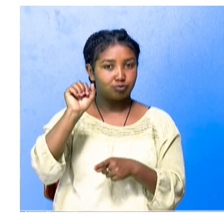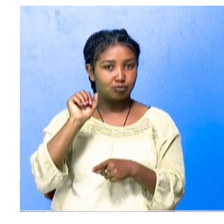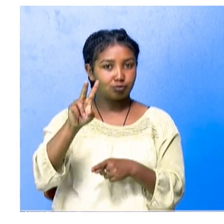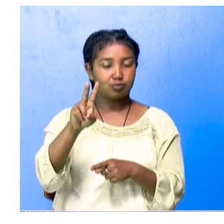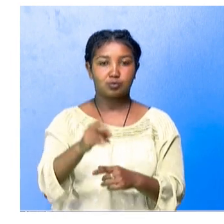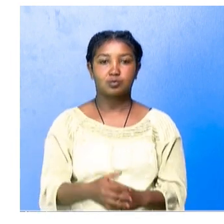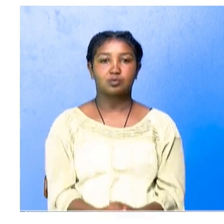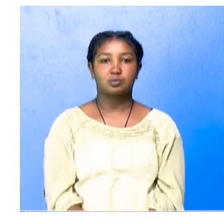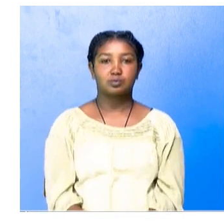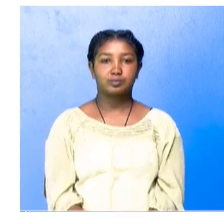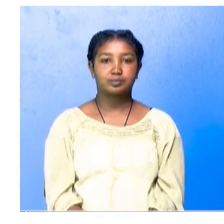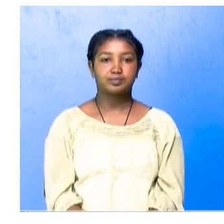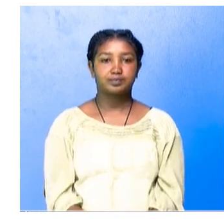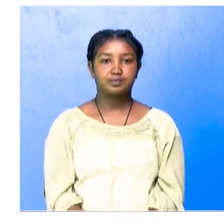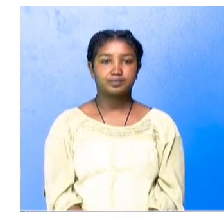2.